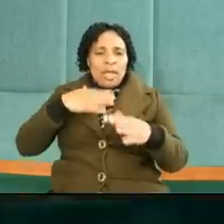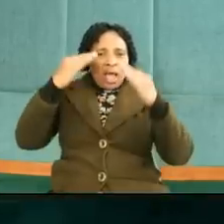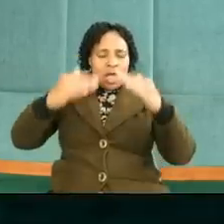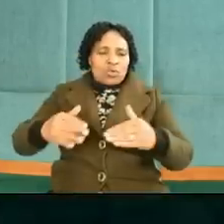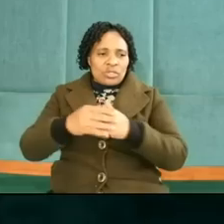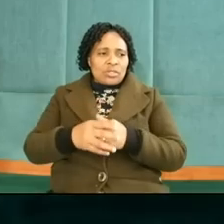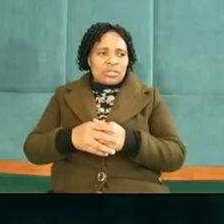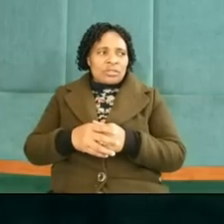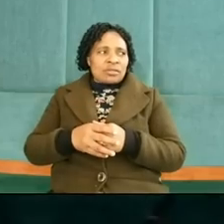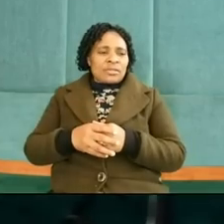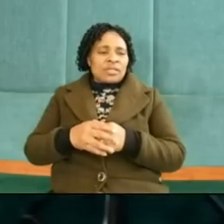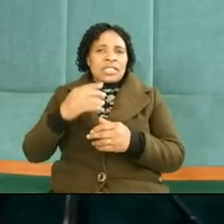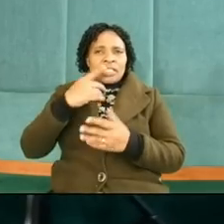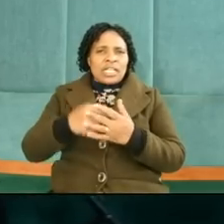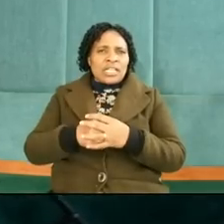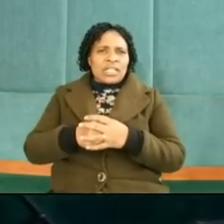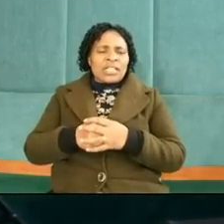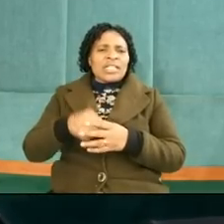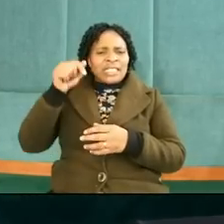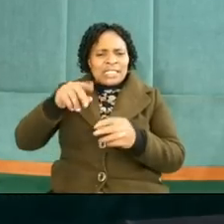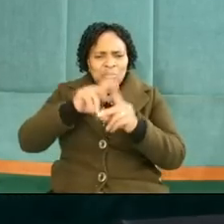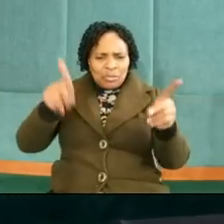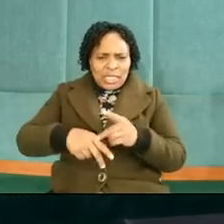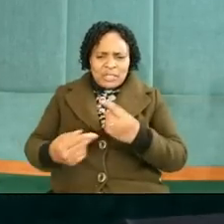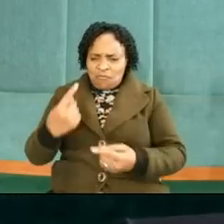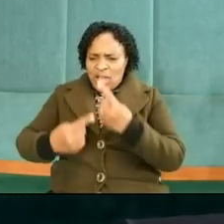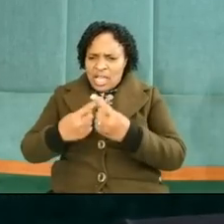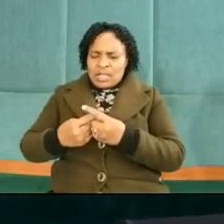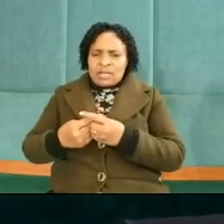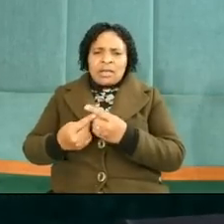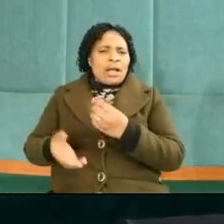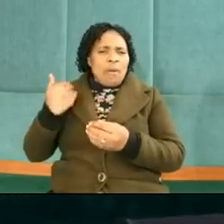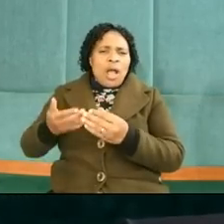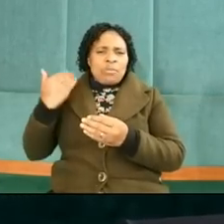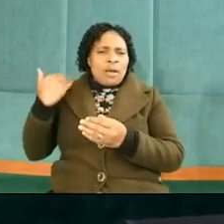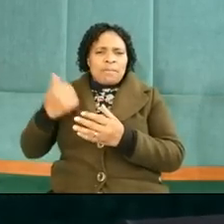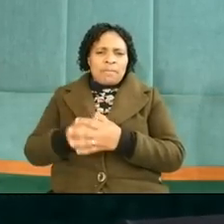house. And they say, this place is going up in fire. Pack up.